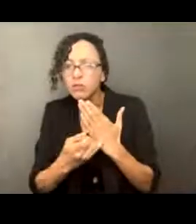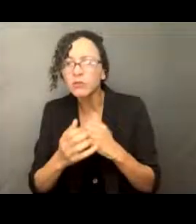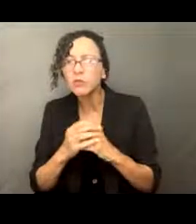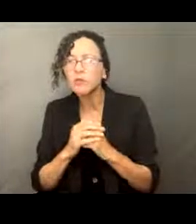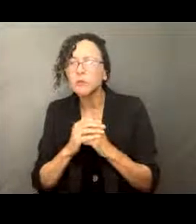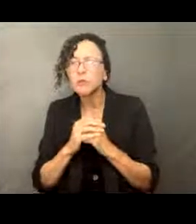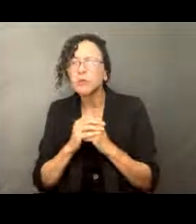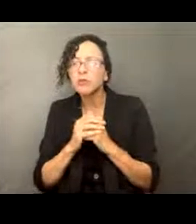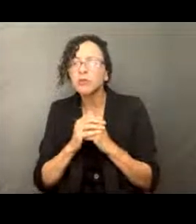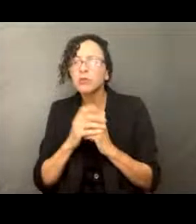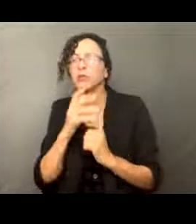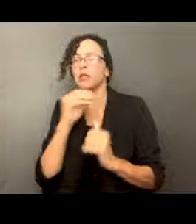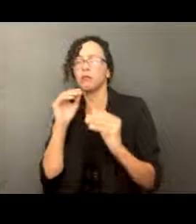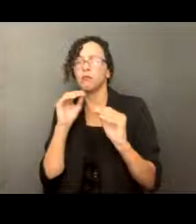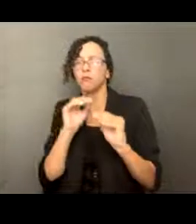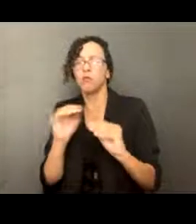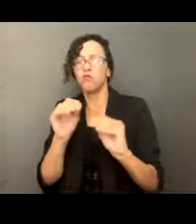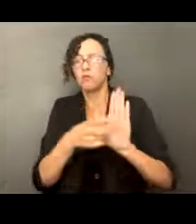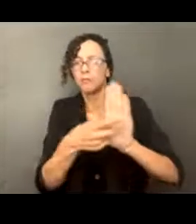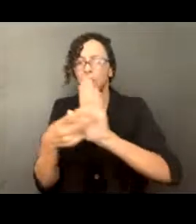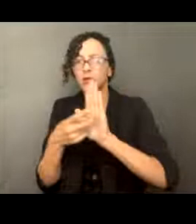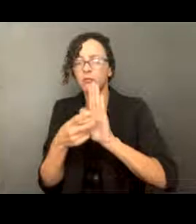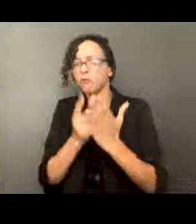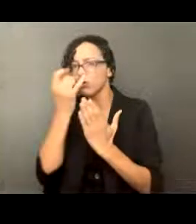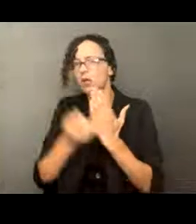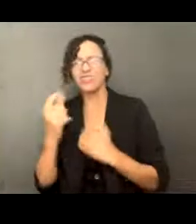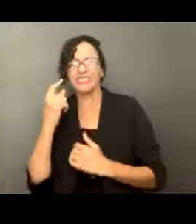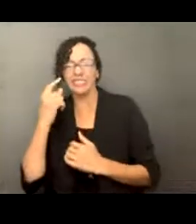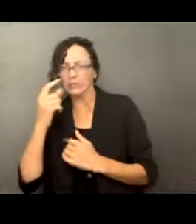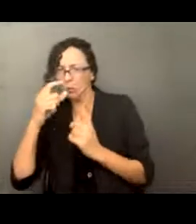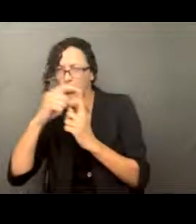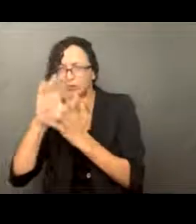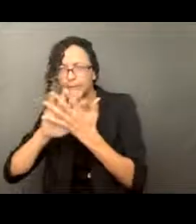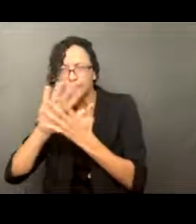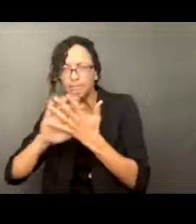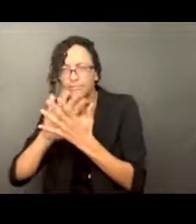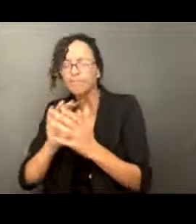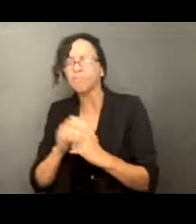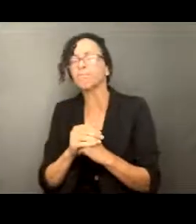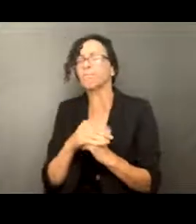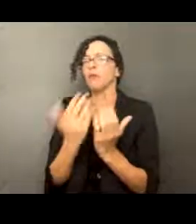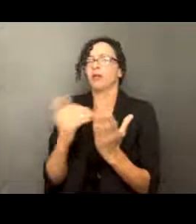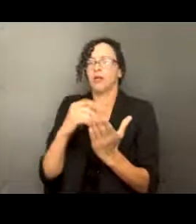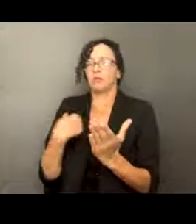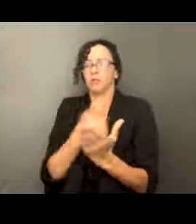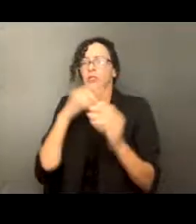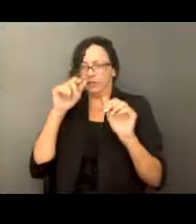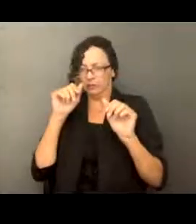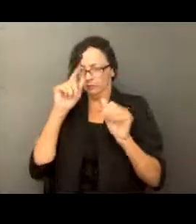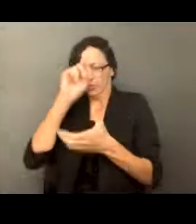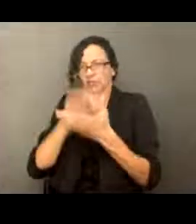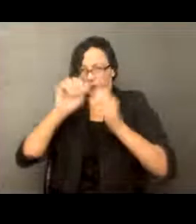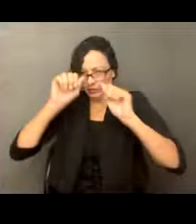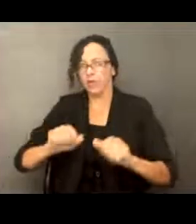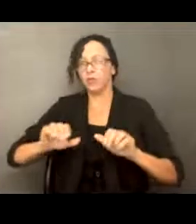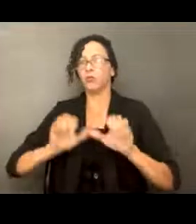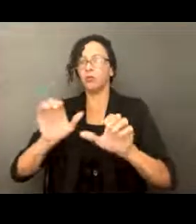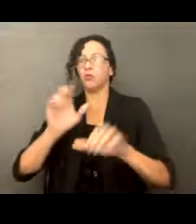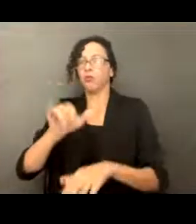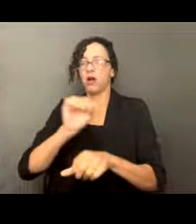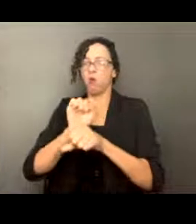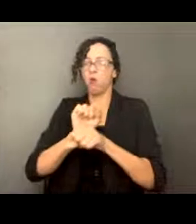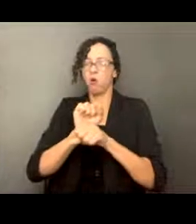movement demonstration projects. Again, we believe we can do this work at ports throughout the